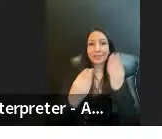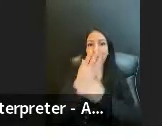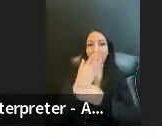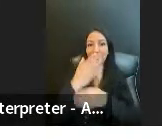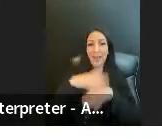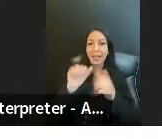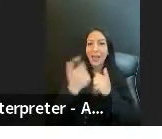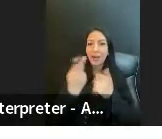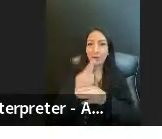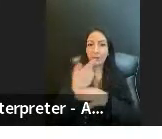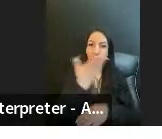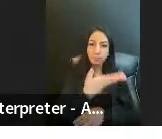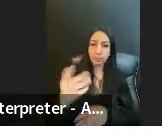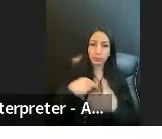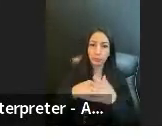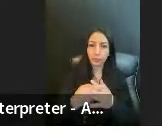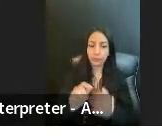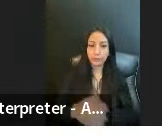how to use this tool.